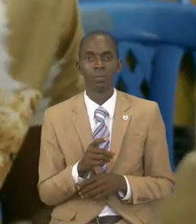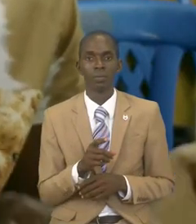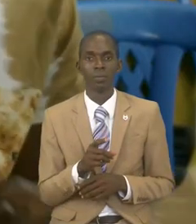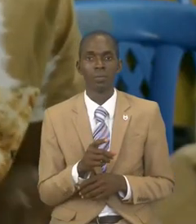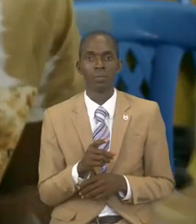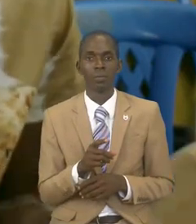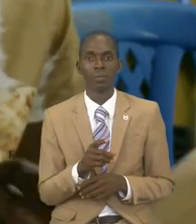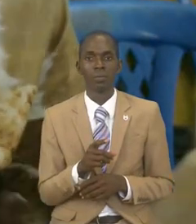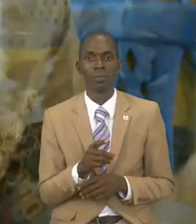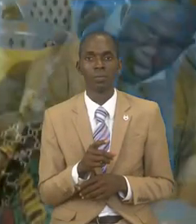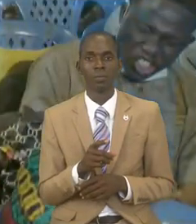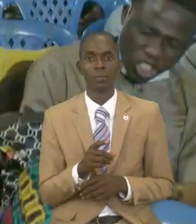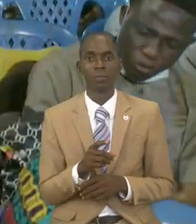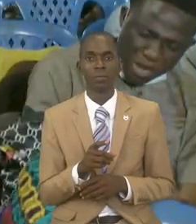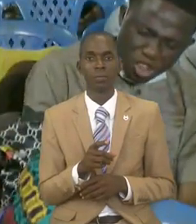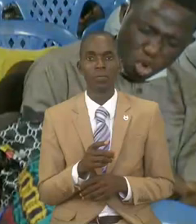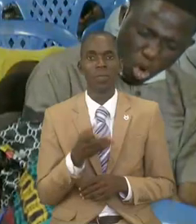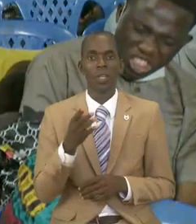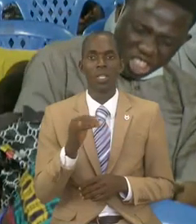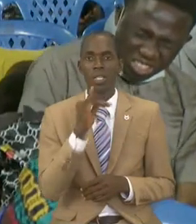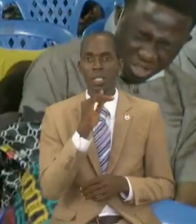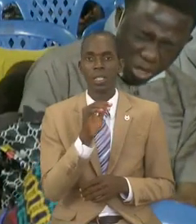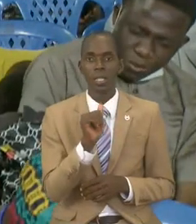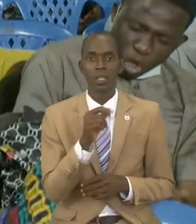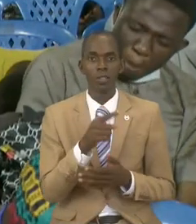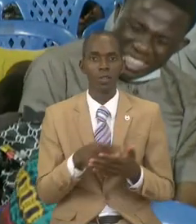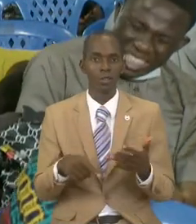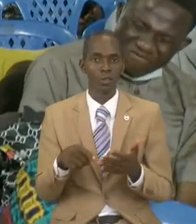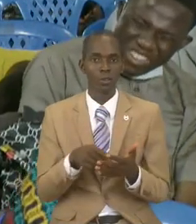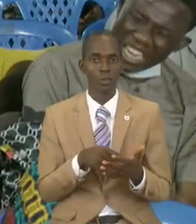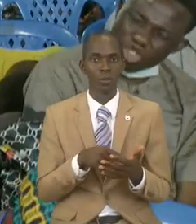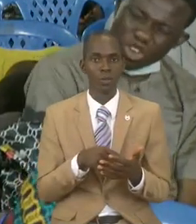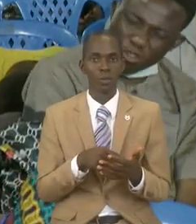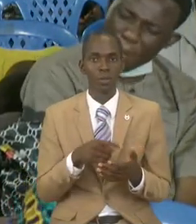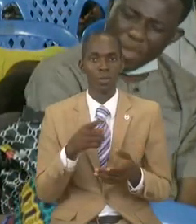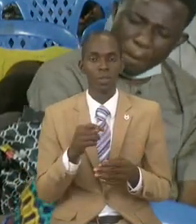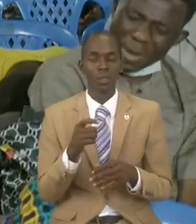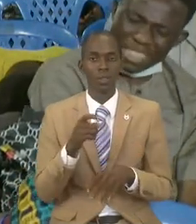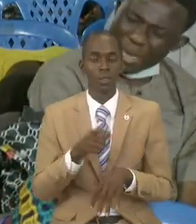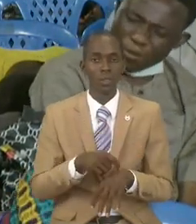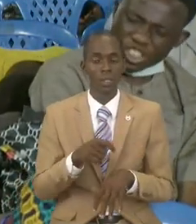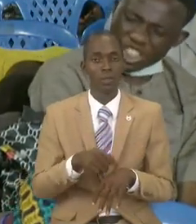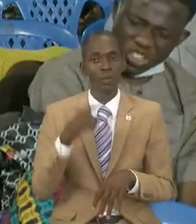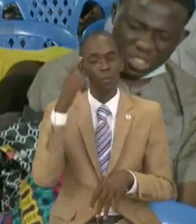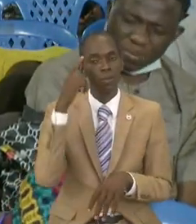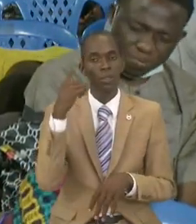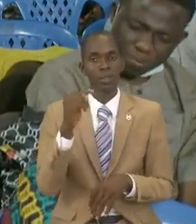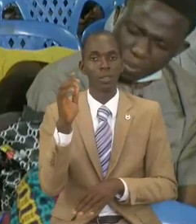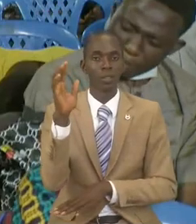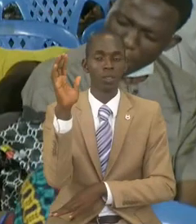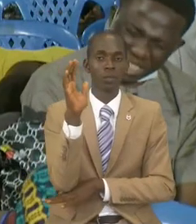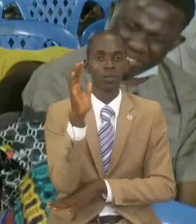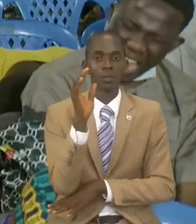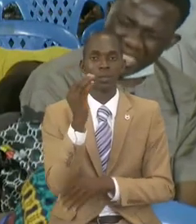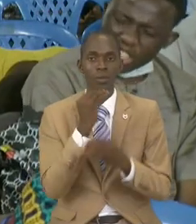There is a correction. The time for the lunch hour with